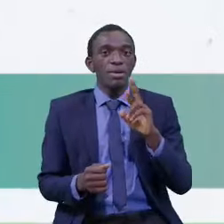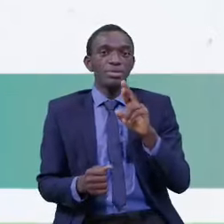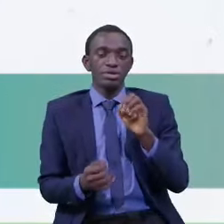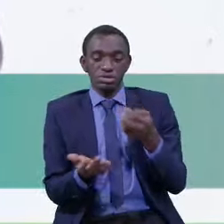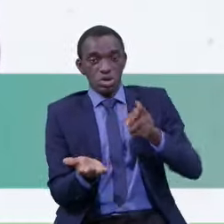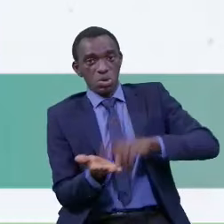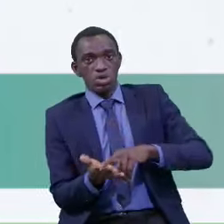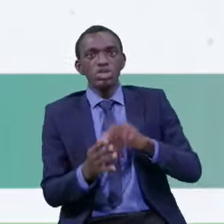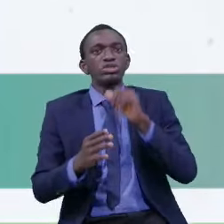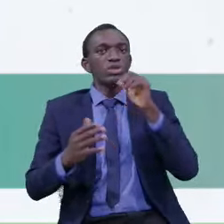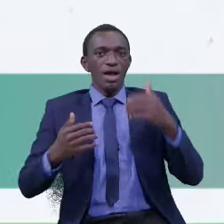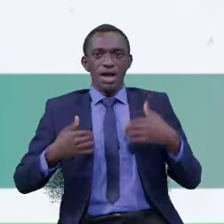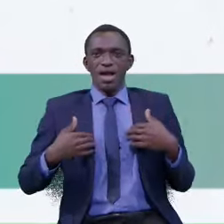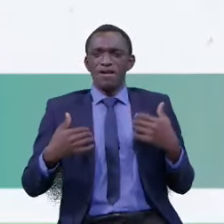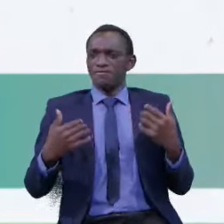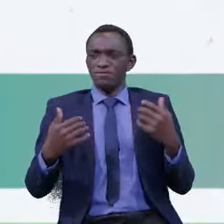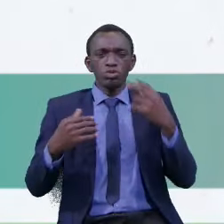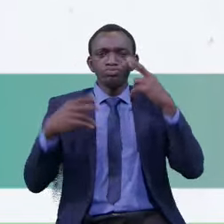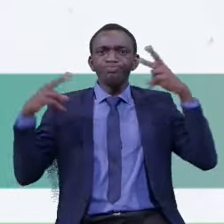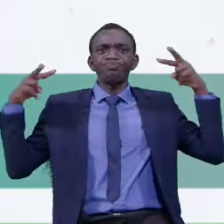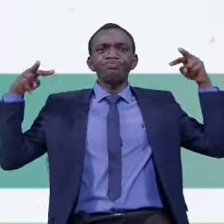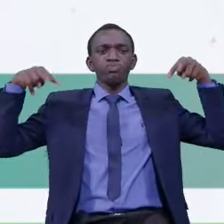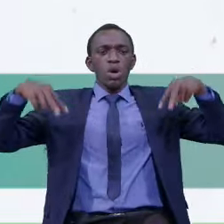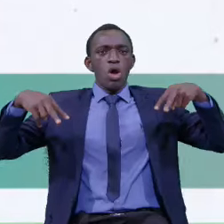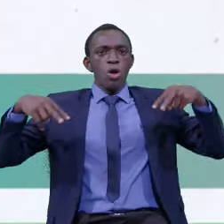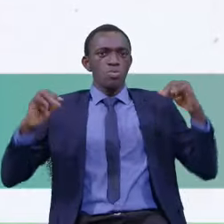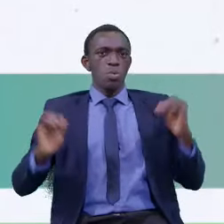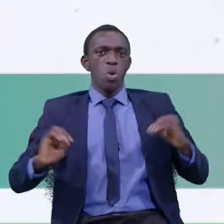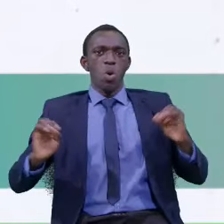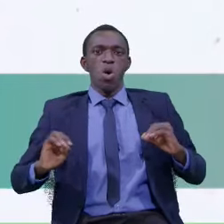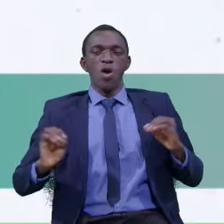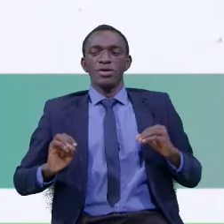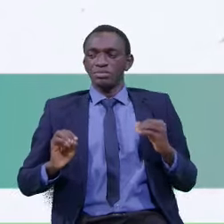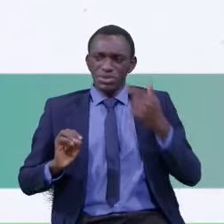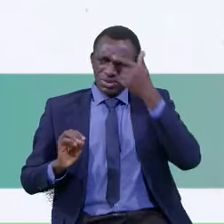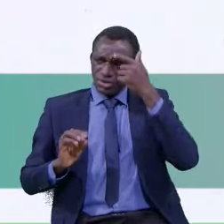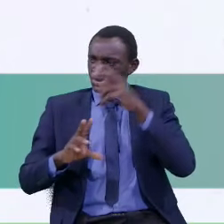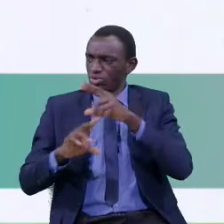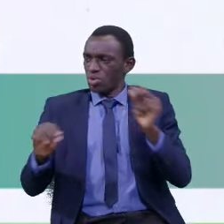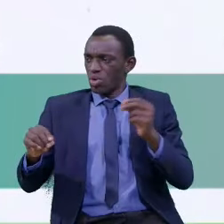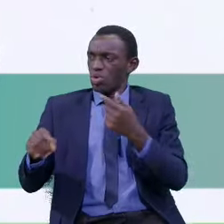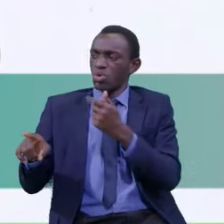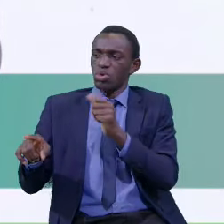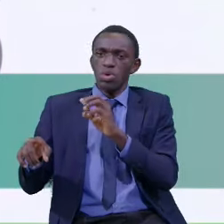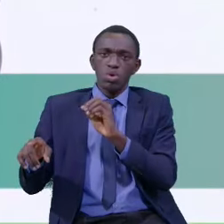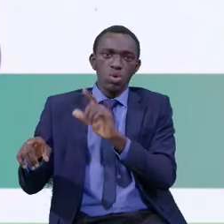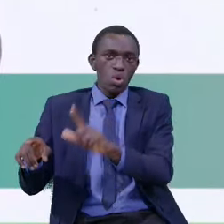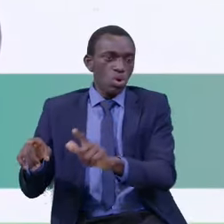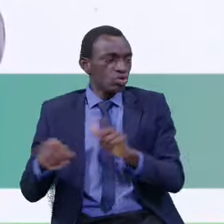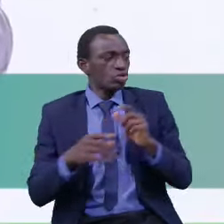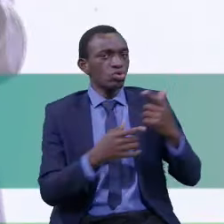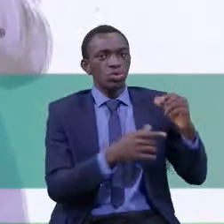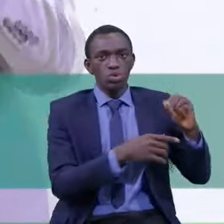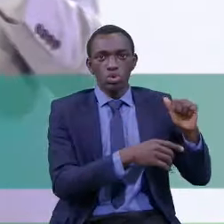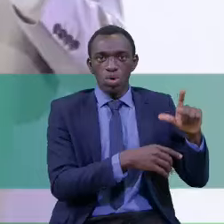stadium spectators. Why? They don't have goalposts. They're just doing that and whiling away